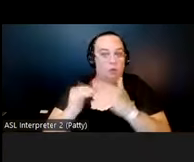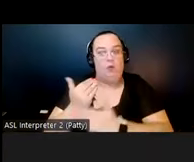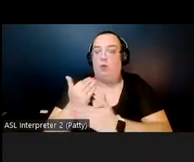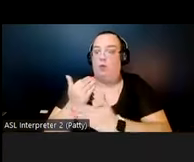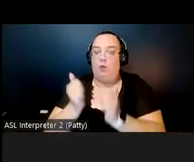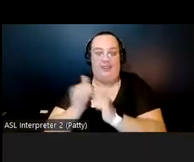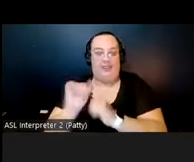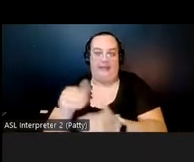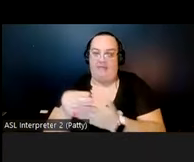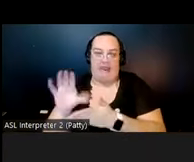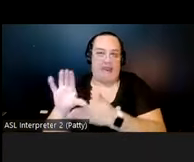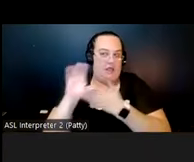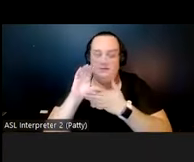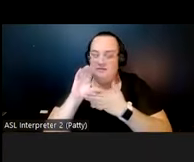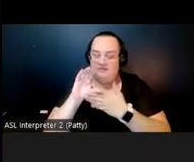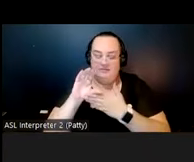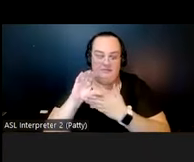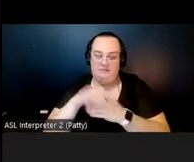this funding.